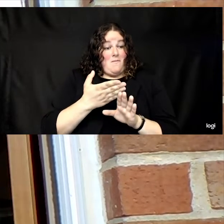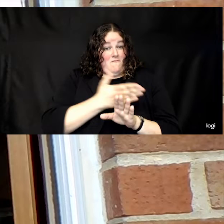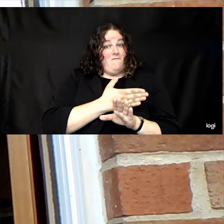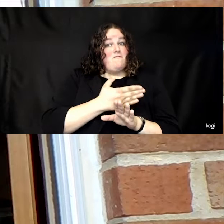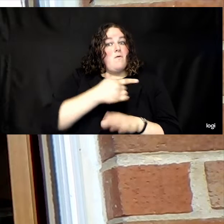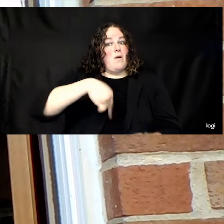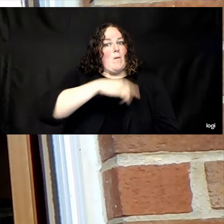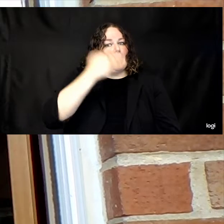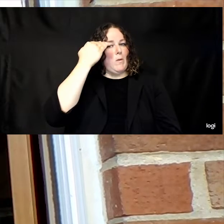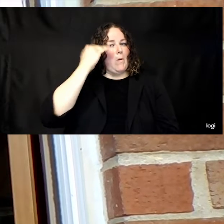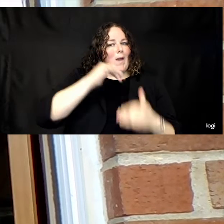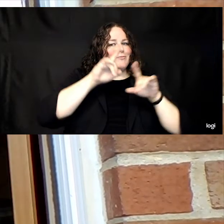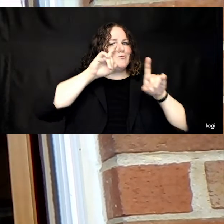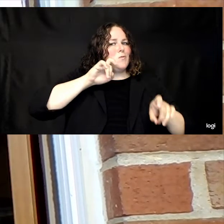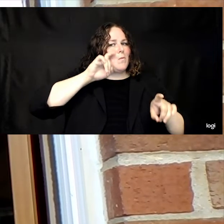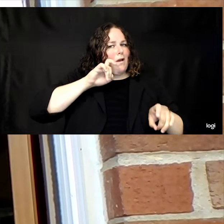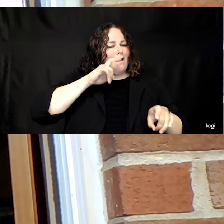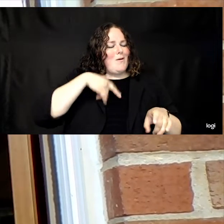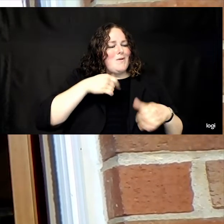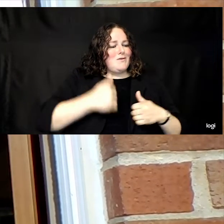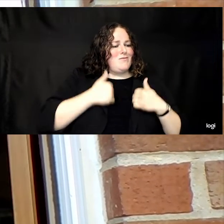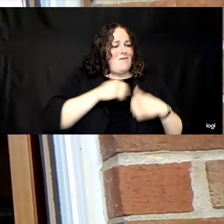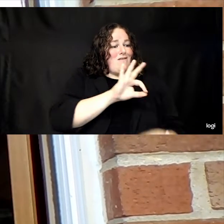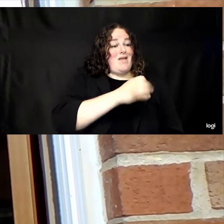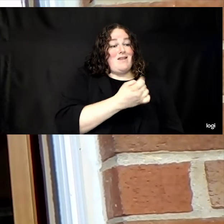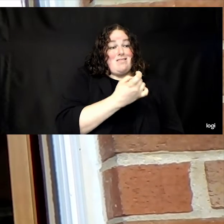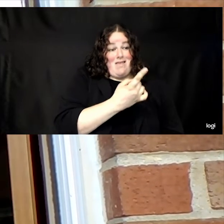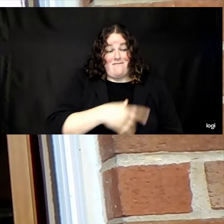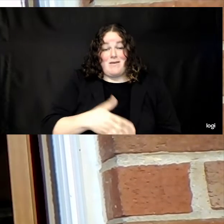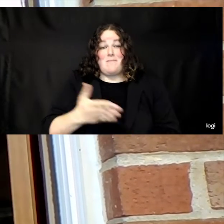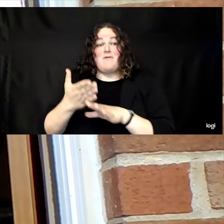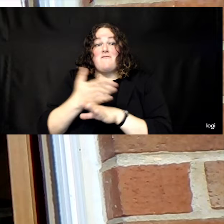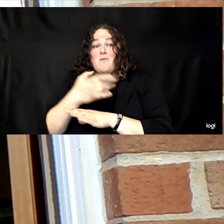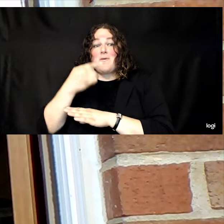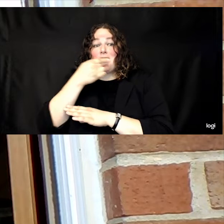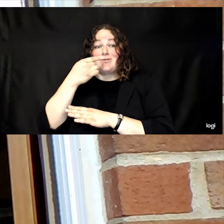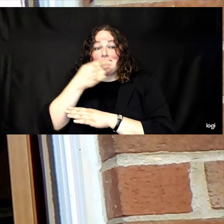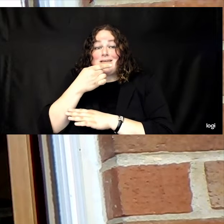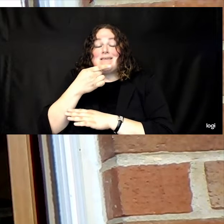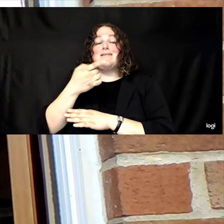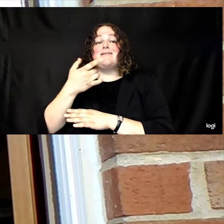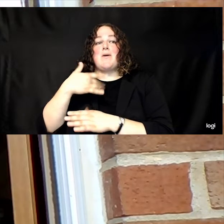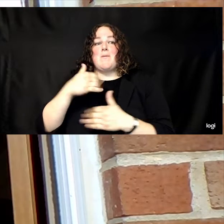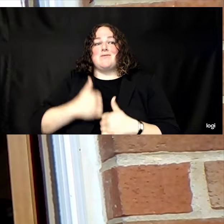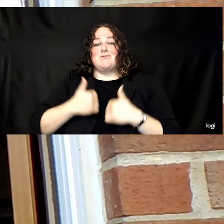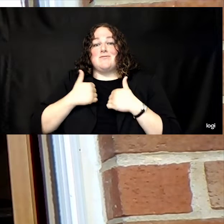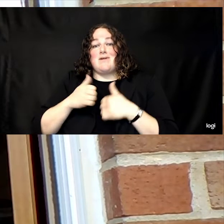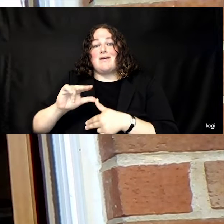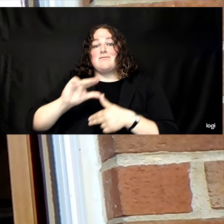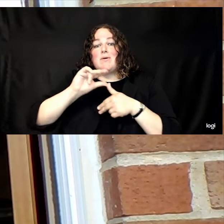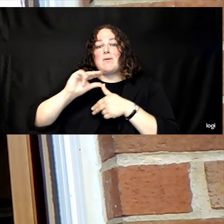before we knew how to cry. We survived Hurricane Katrina before we knew how to brush our teeth. We survived